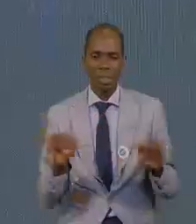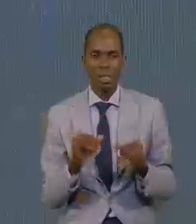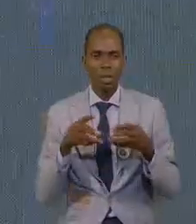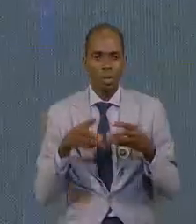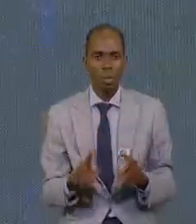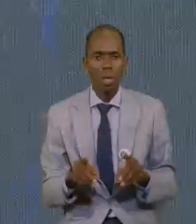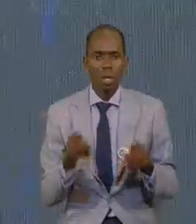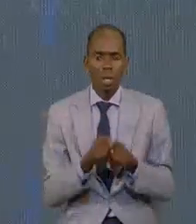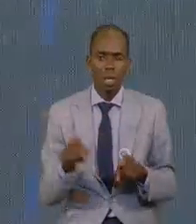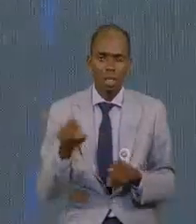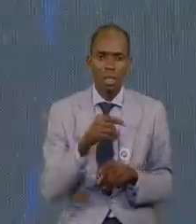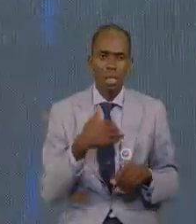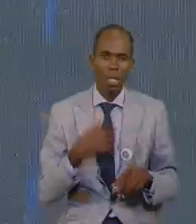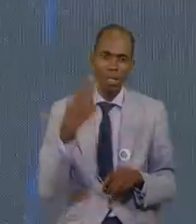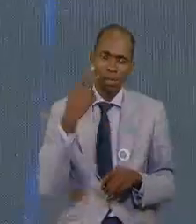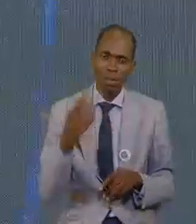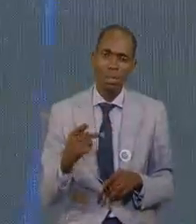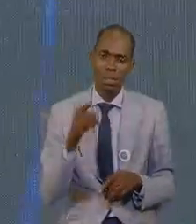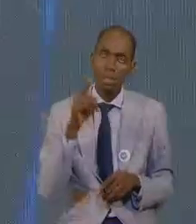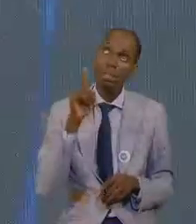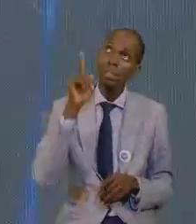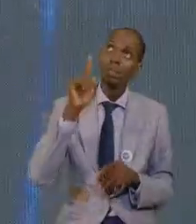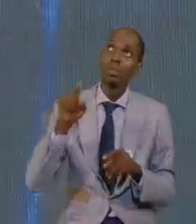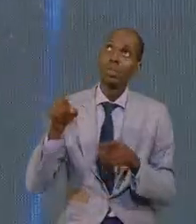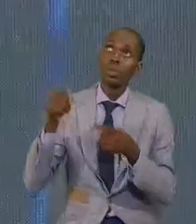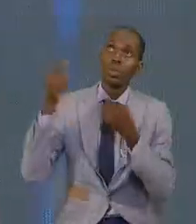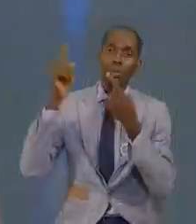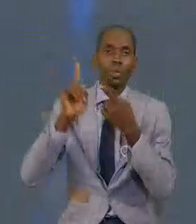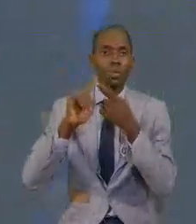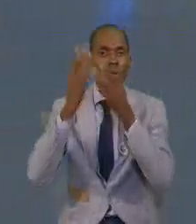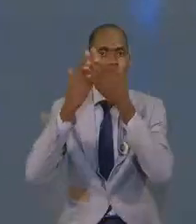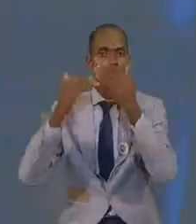seen him go into heaven.